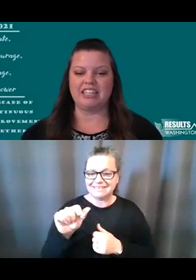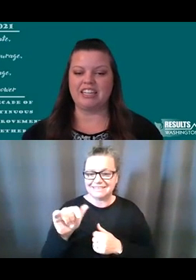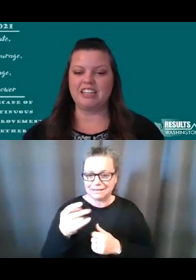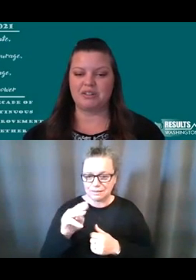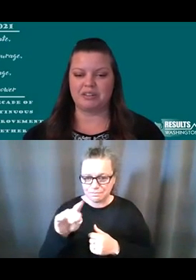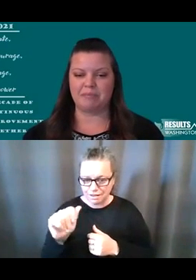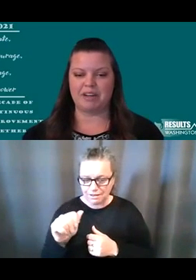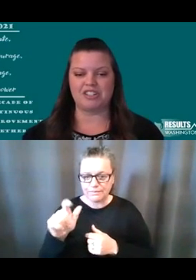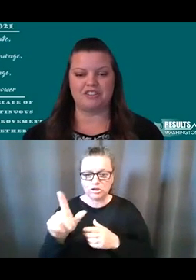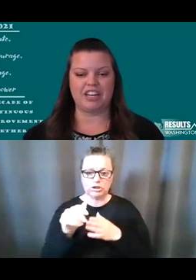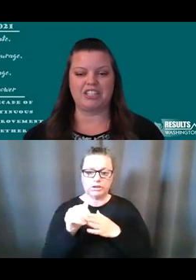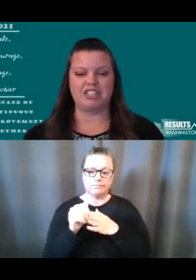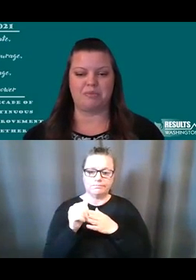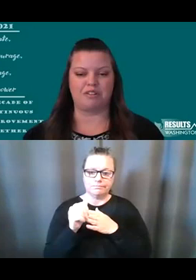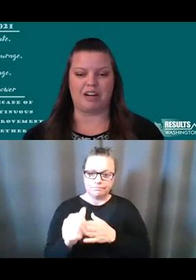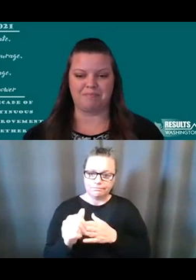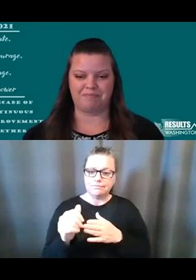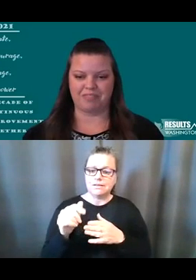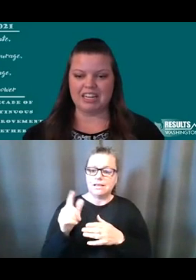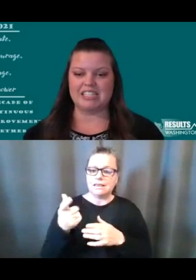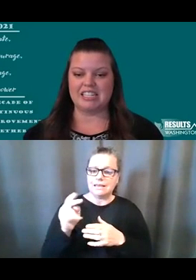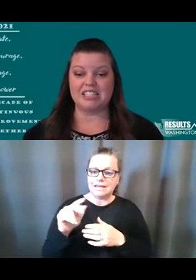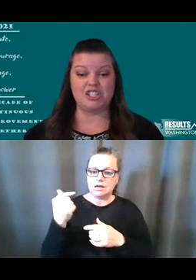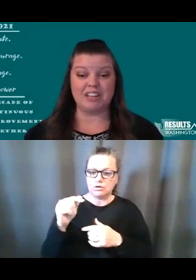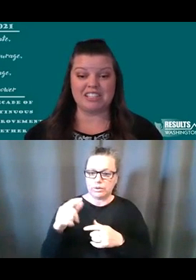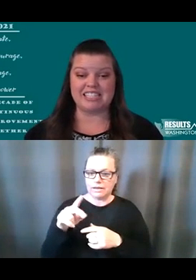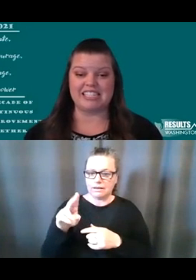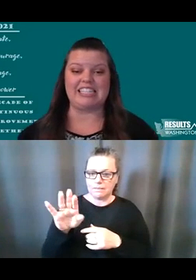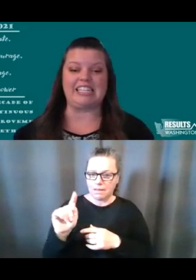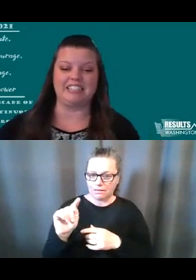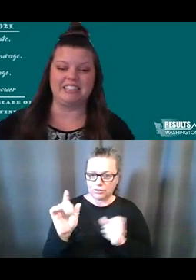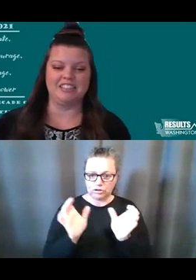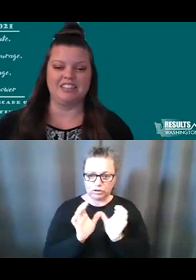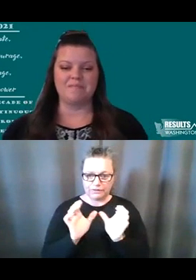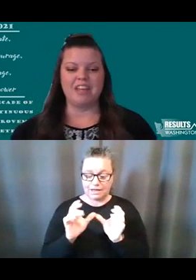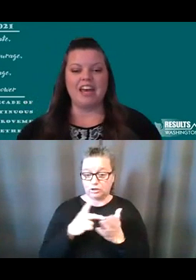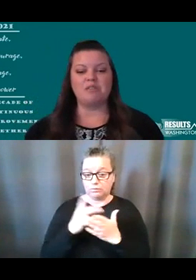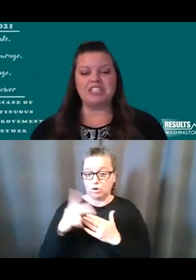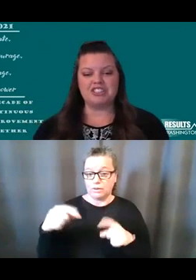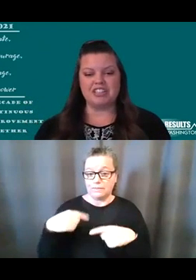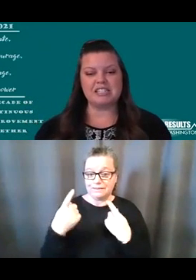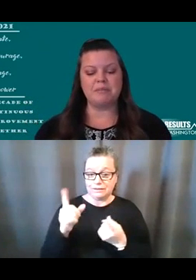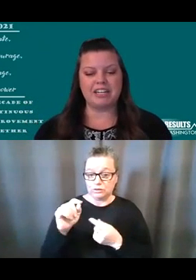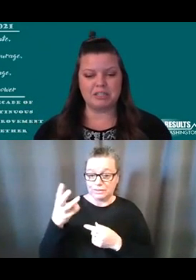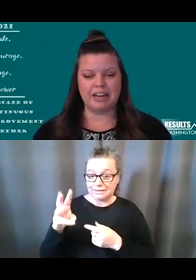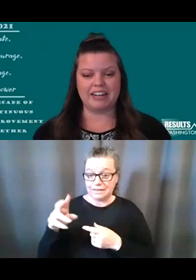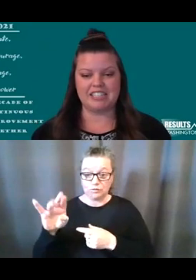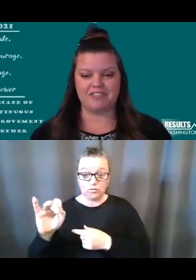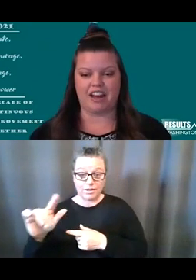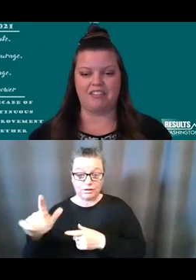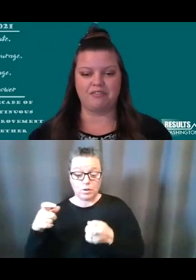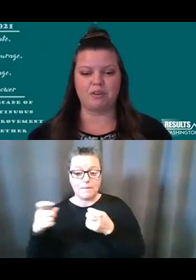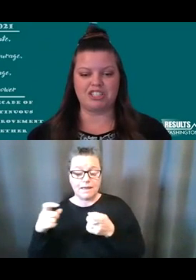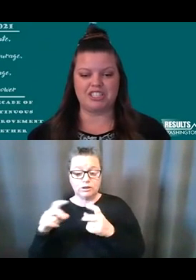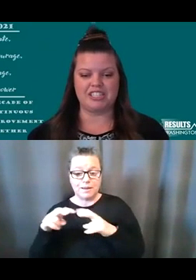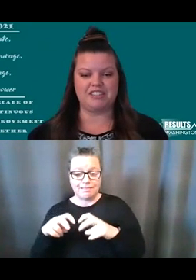a Lean Green Belt certification program since 2016. And Rachel is a Management Analyst